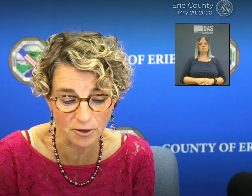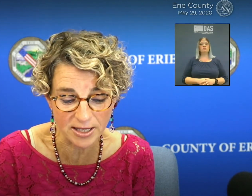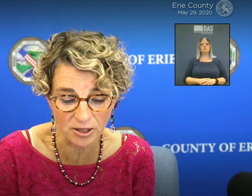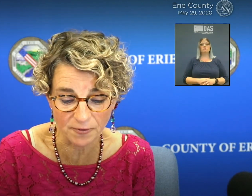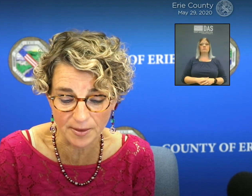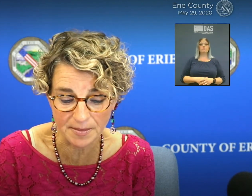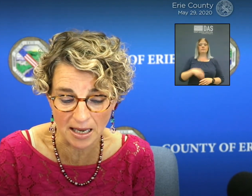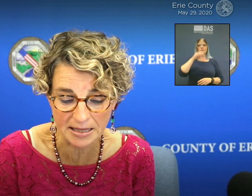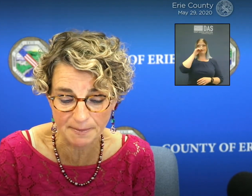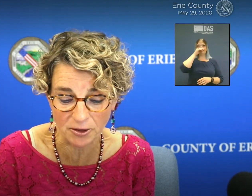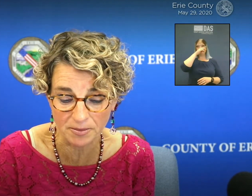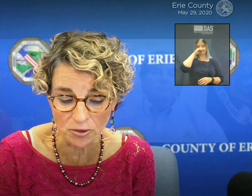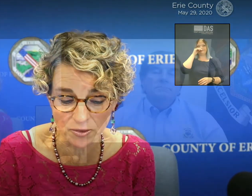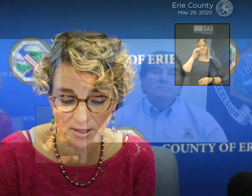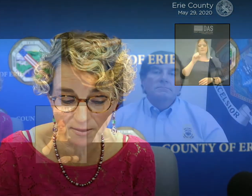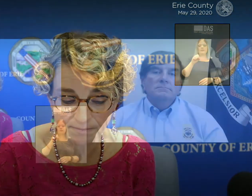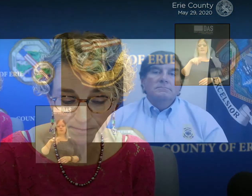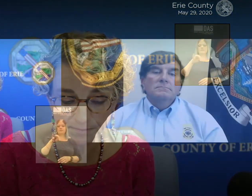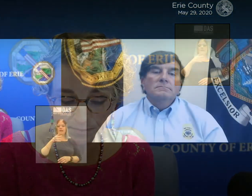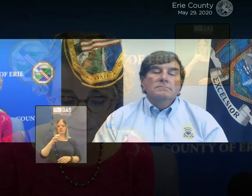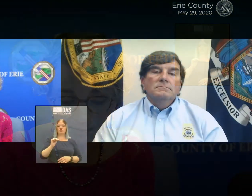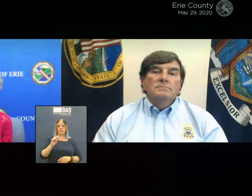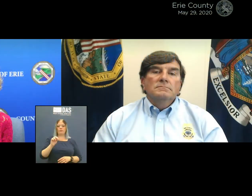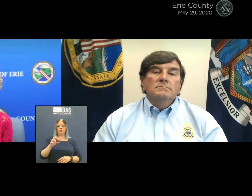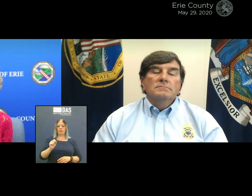Is there a question from Spectrum News?